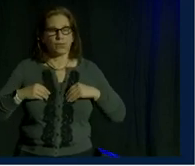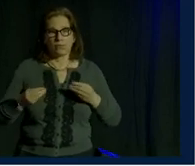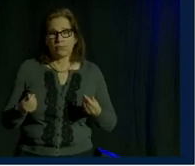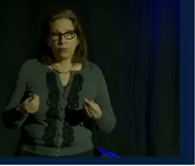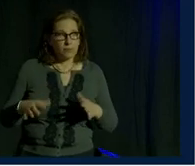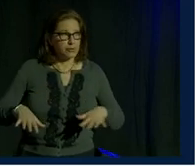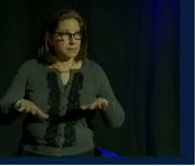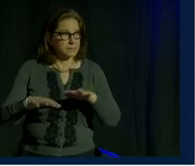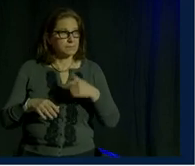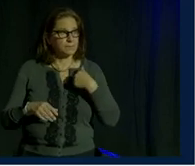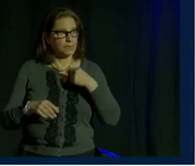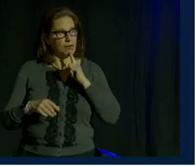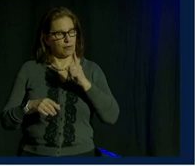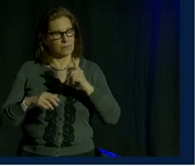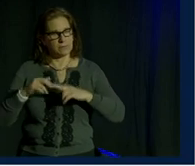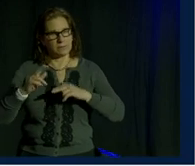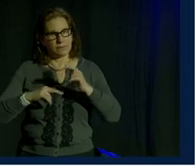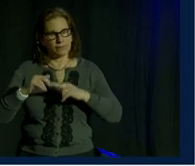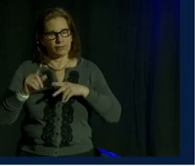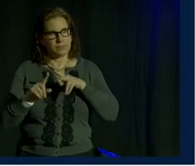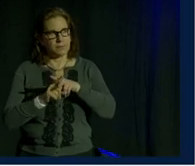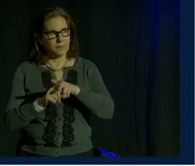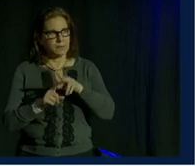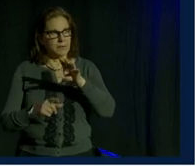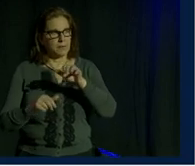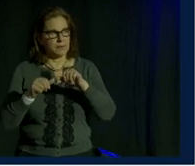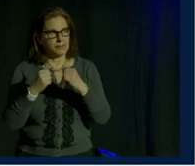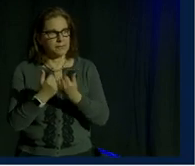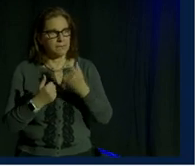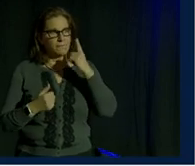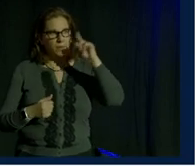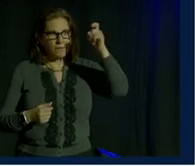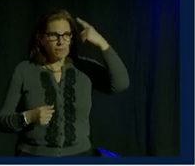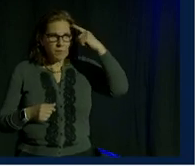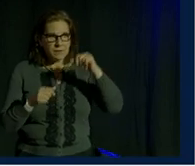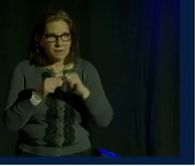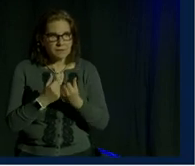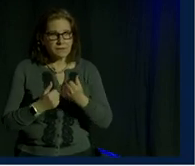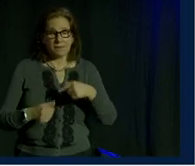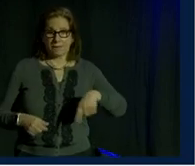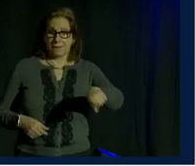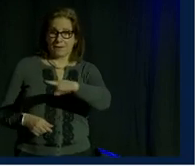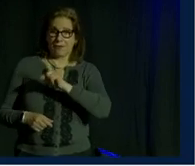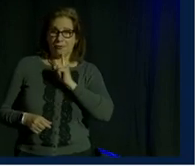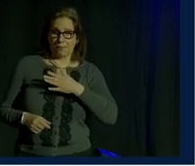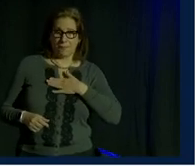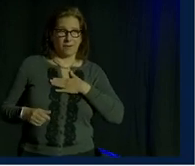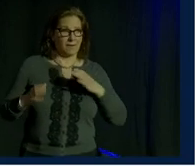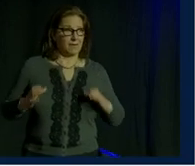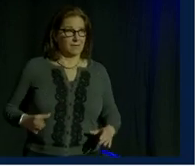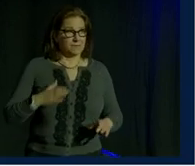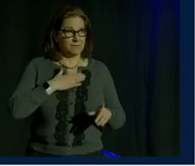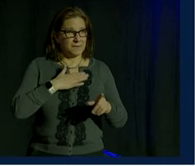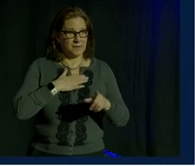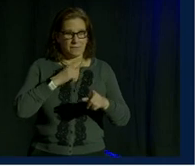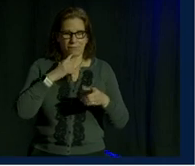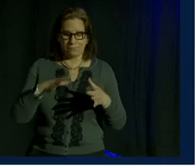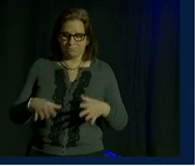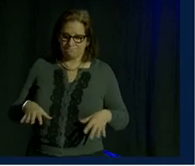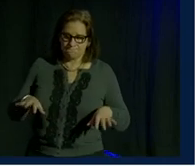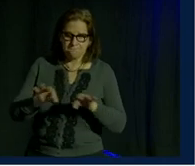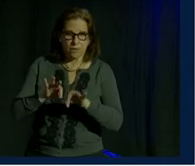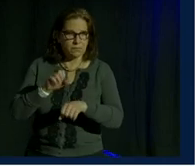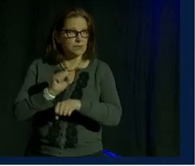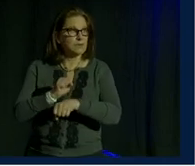construction implementing agency for government agencies. They are our clients. It is an extremely vital job that